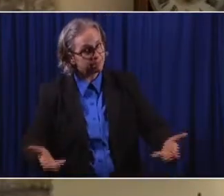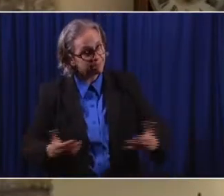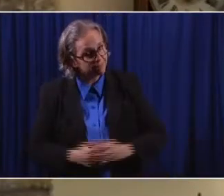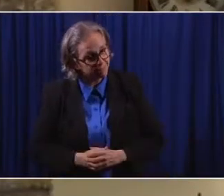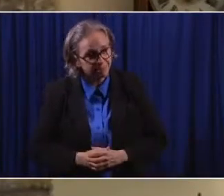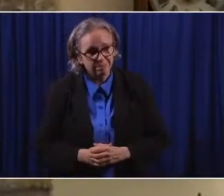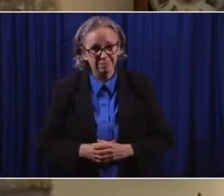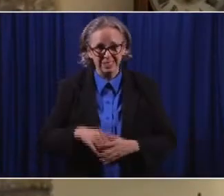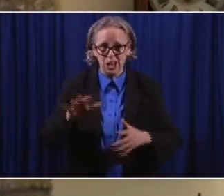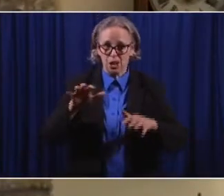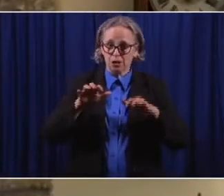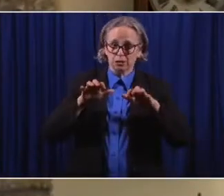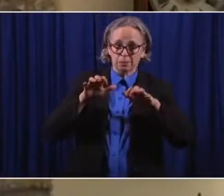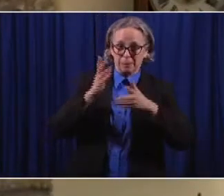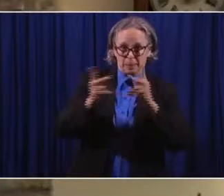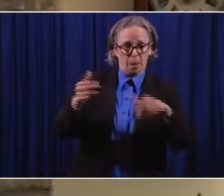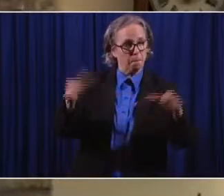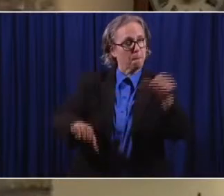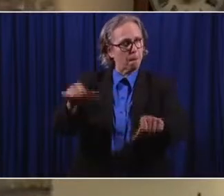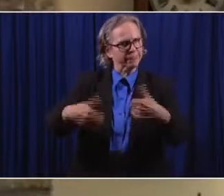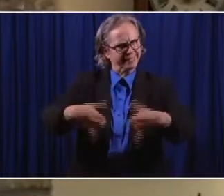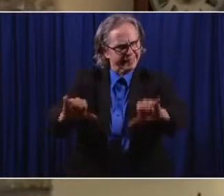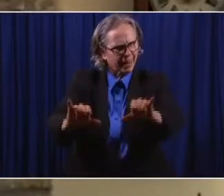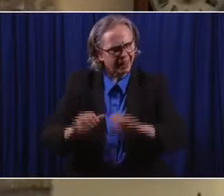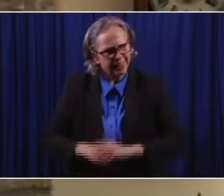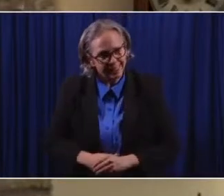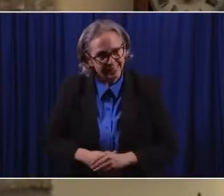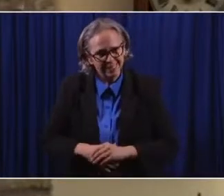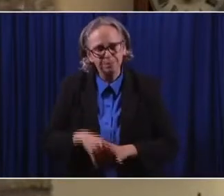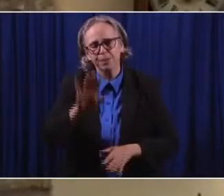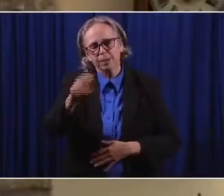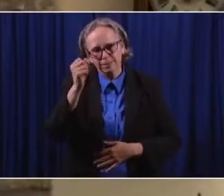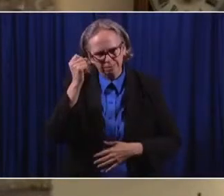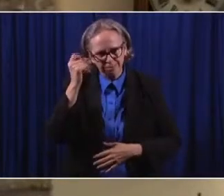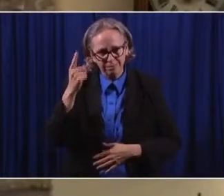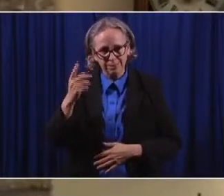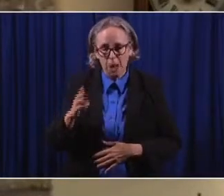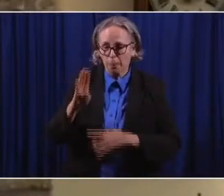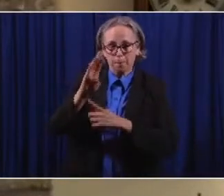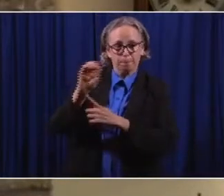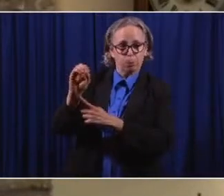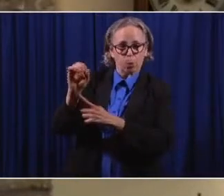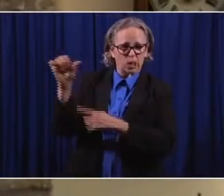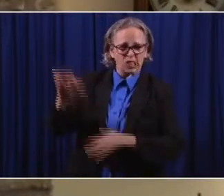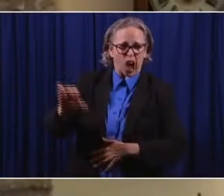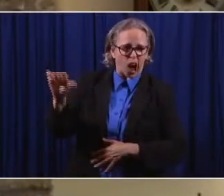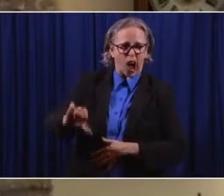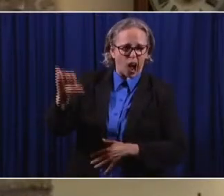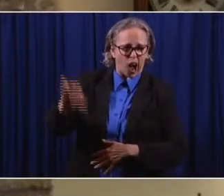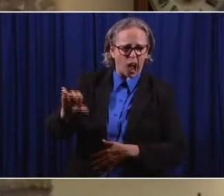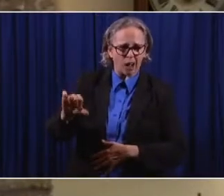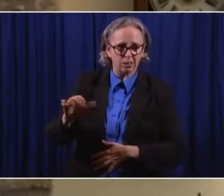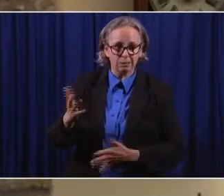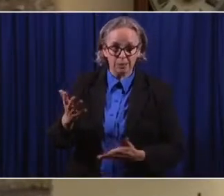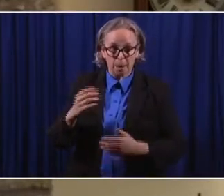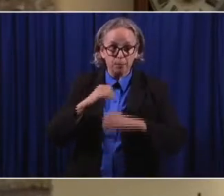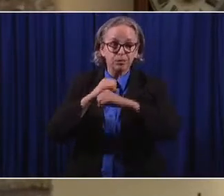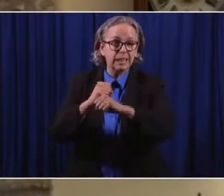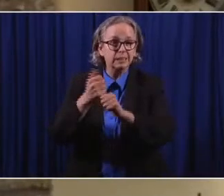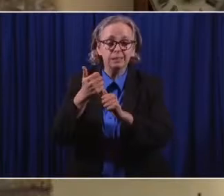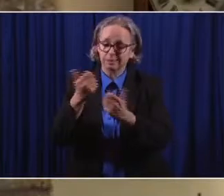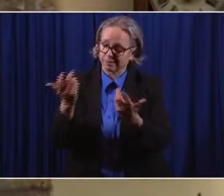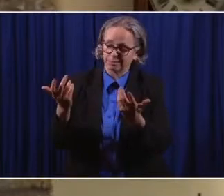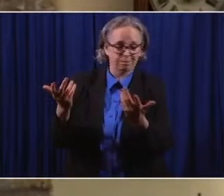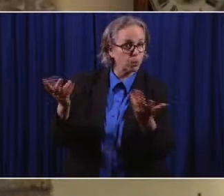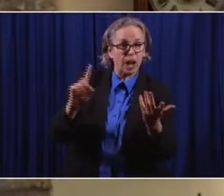And so, look, booing is a First Amendment right. Whether you're at the